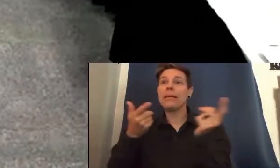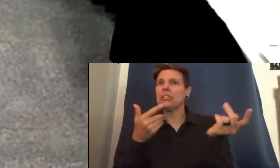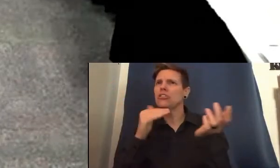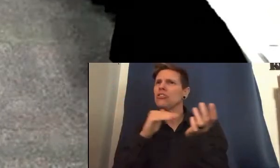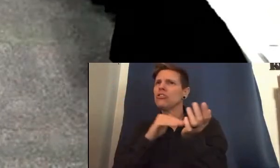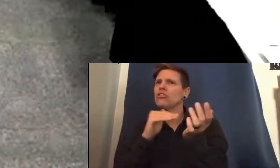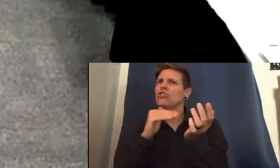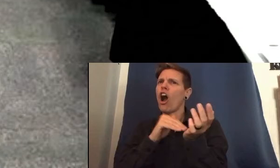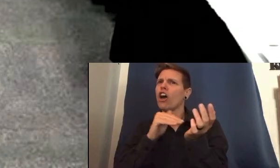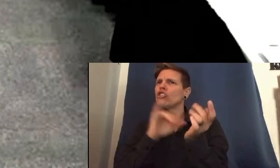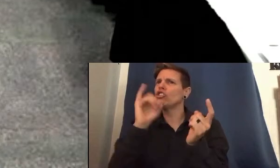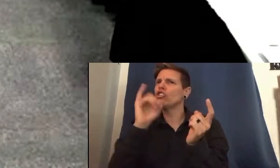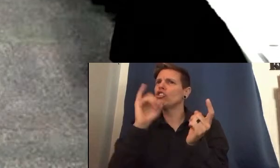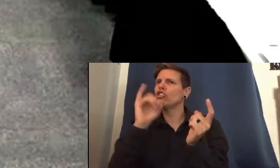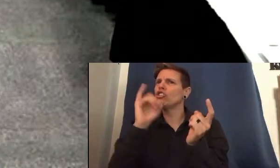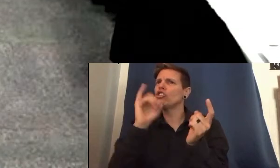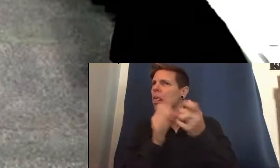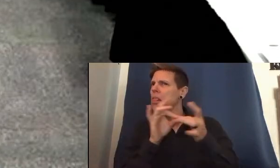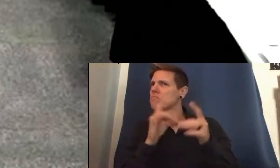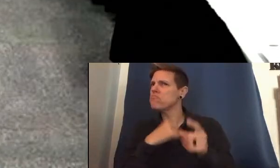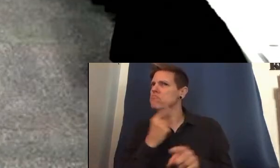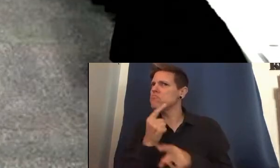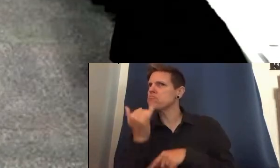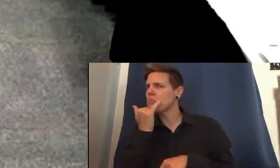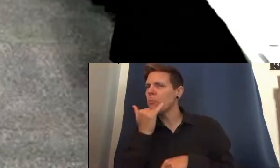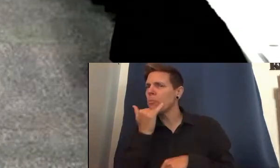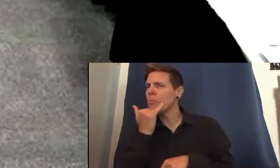that if you,